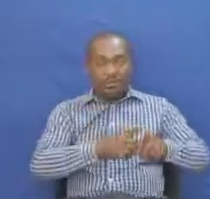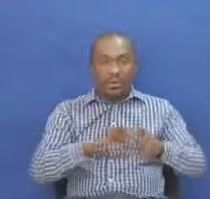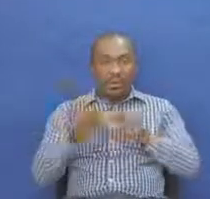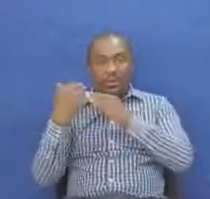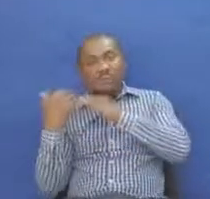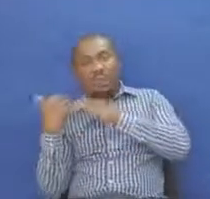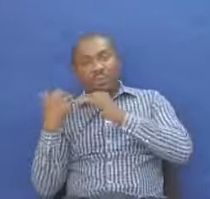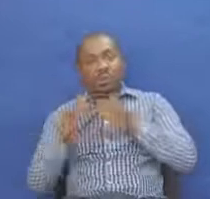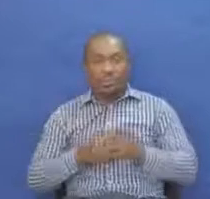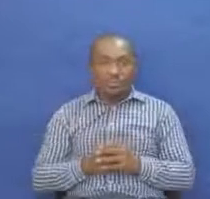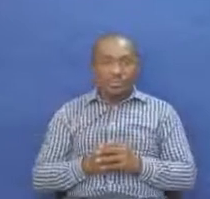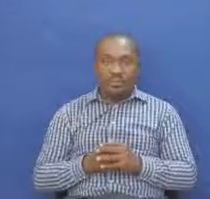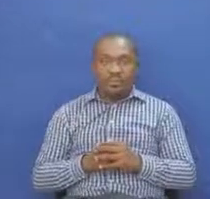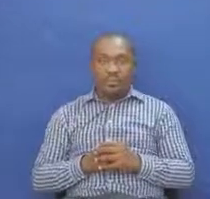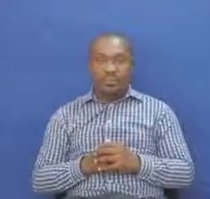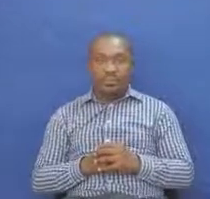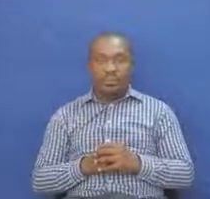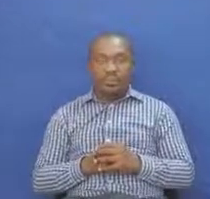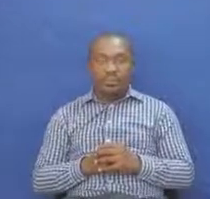gives rise